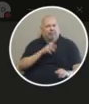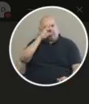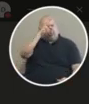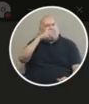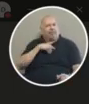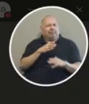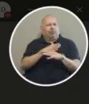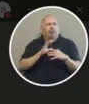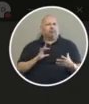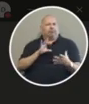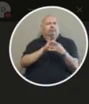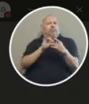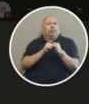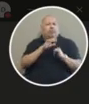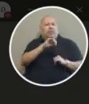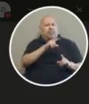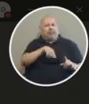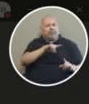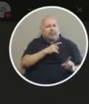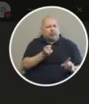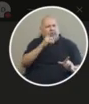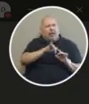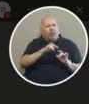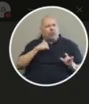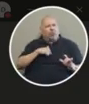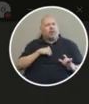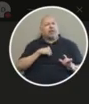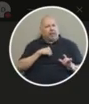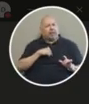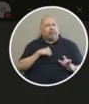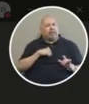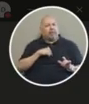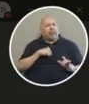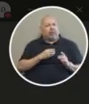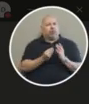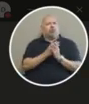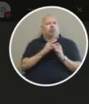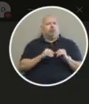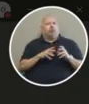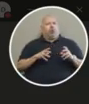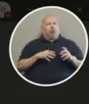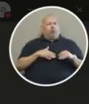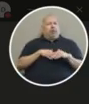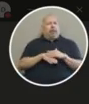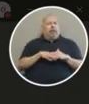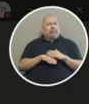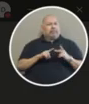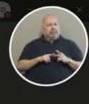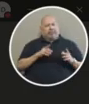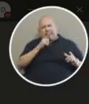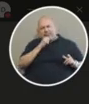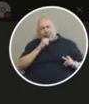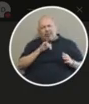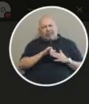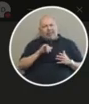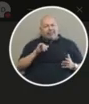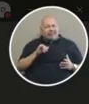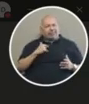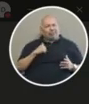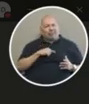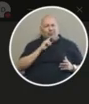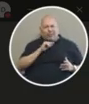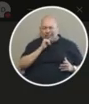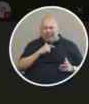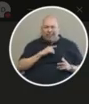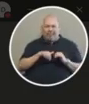and partnering with a company to understand how we can expand that access. And I think it's disappointing that it's something that, we really